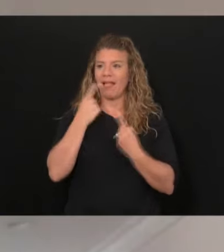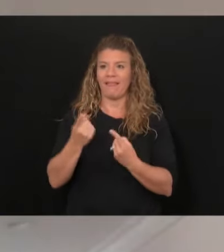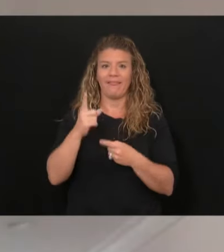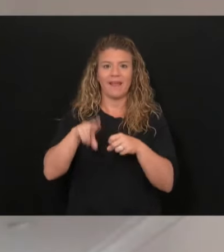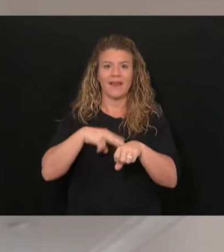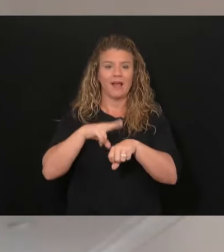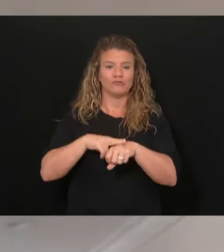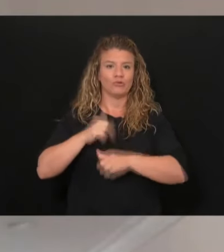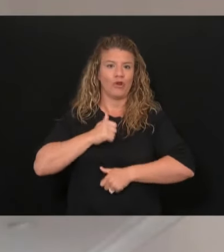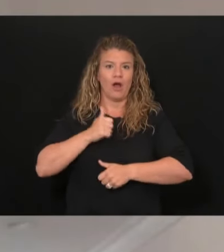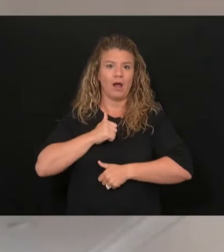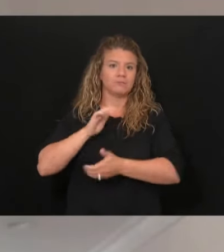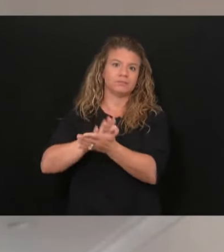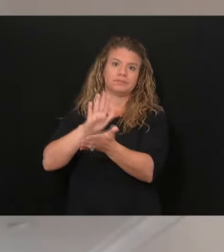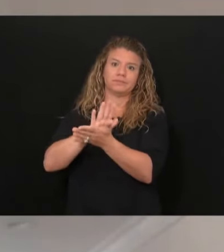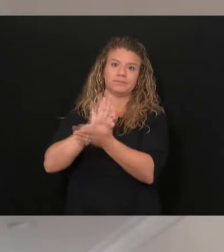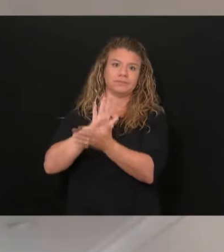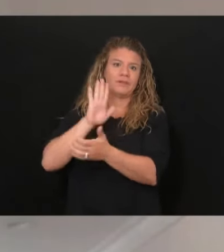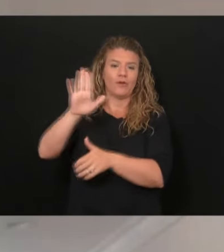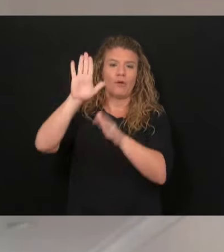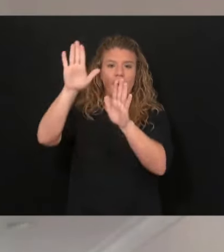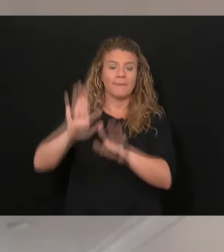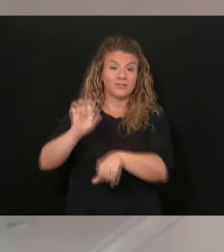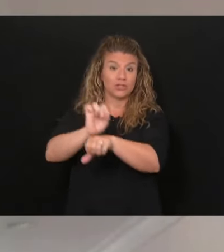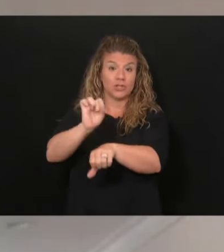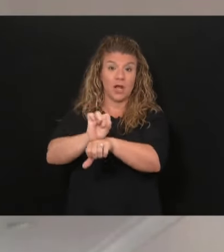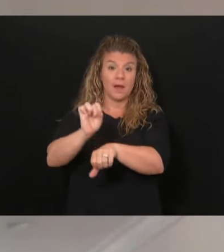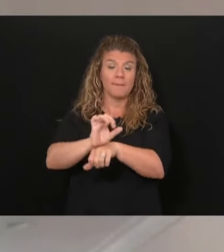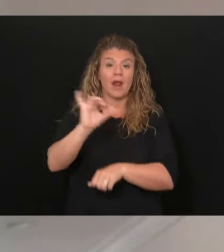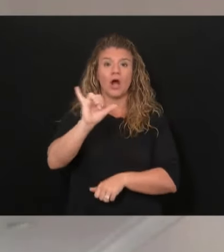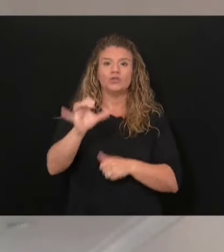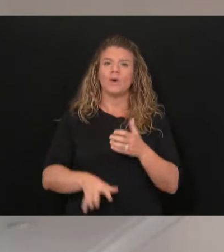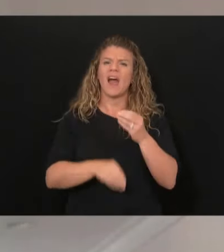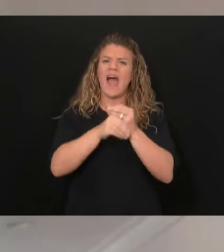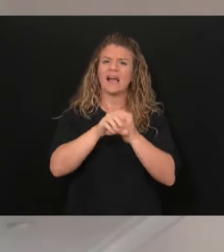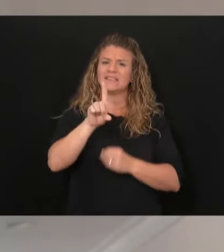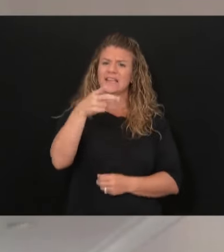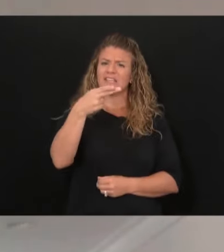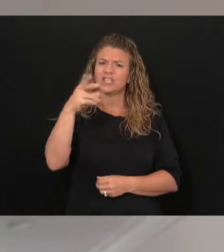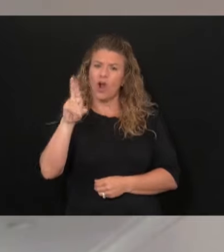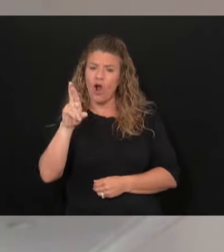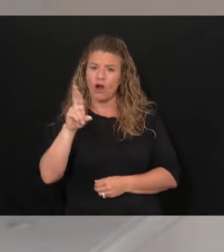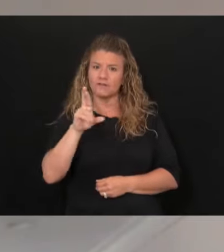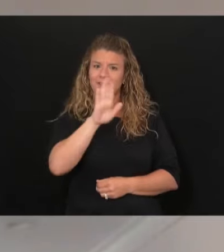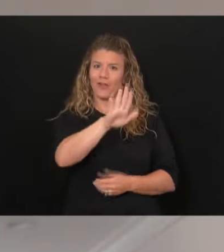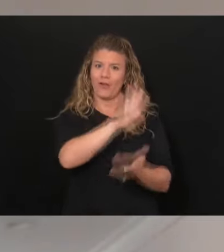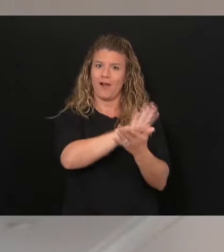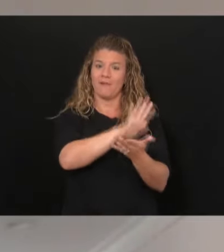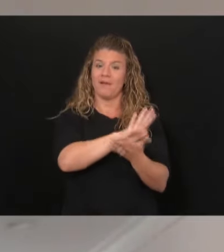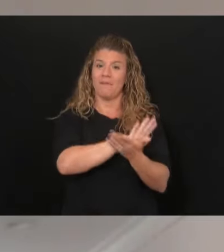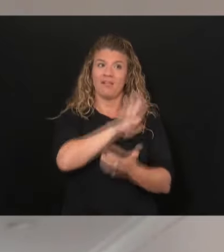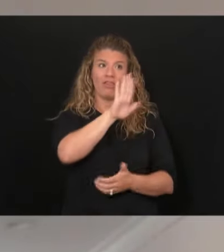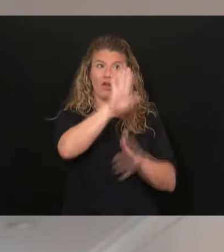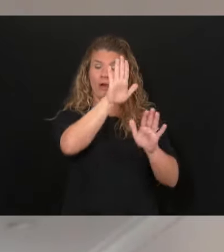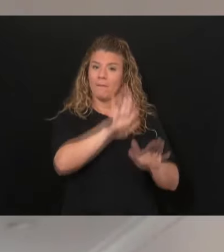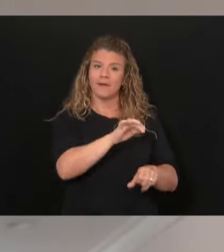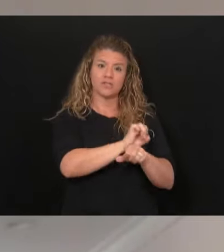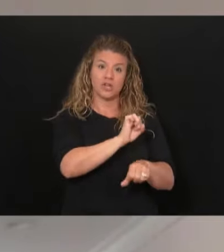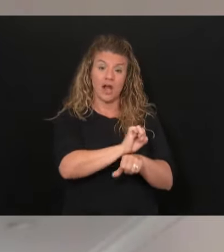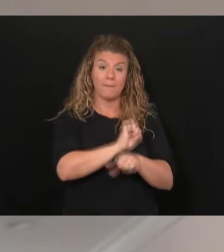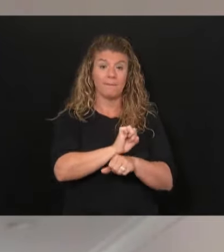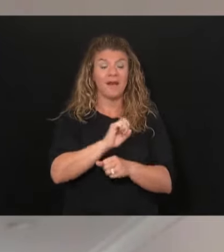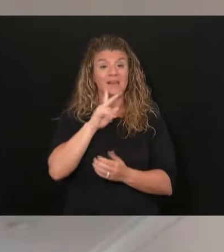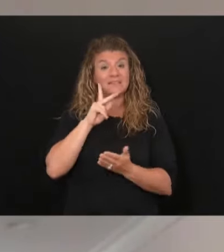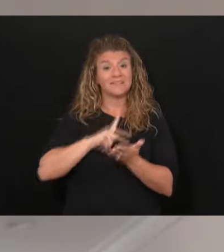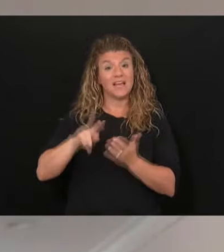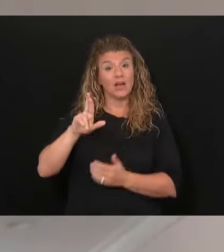that they do. But I want to also give a shout out to DHHR and to the amazing job that they do. Secretary